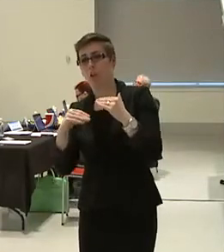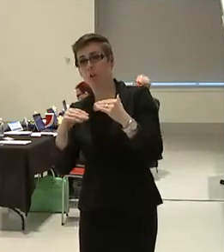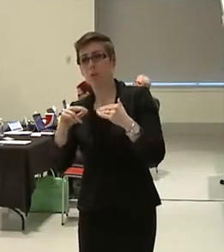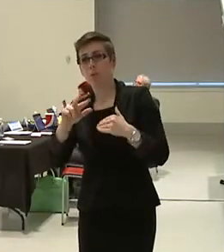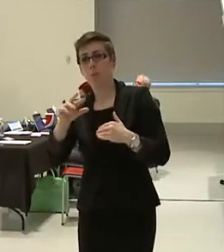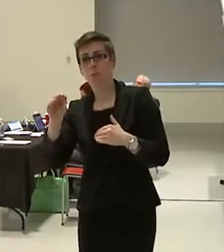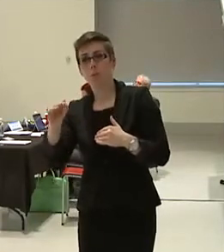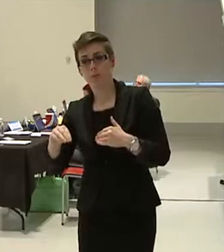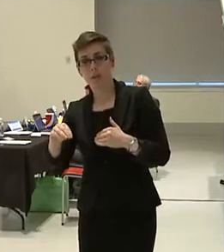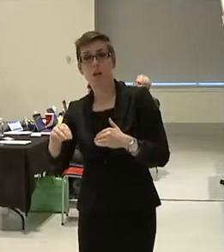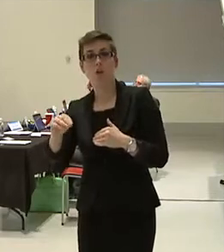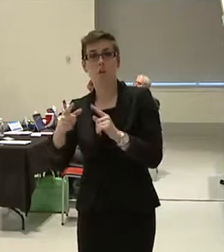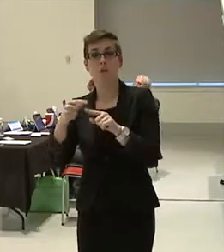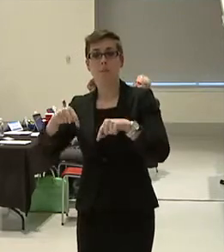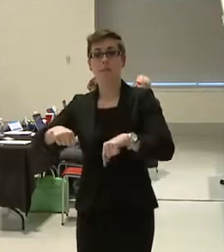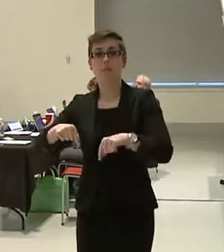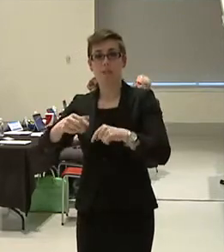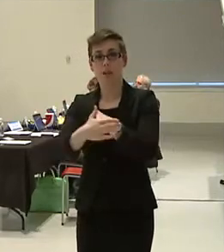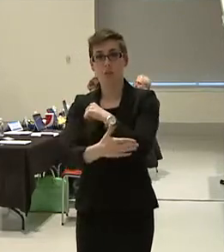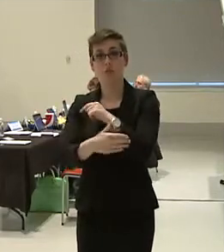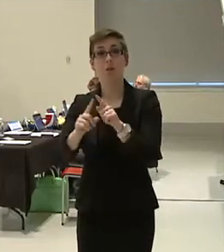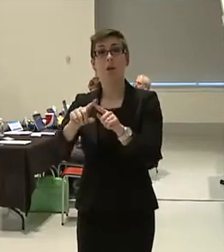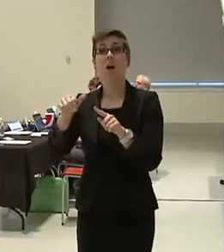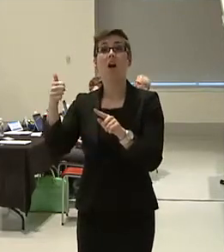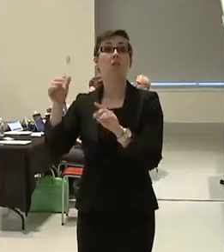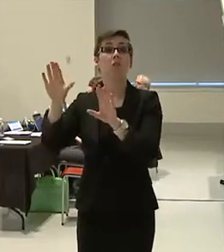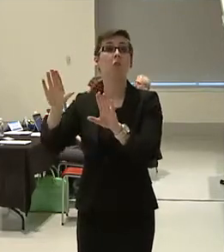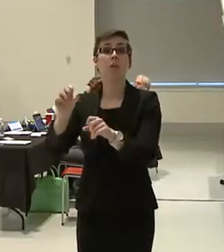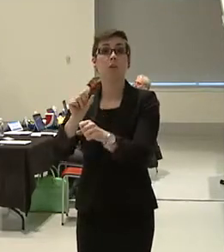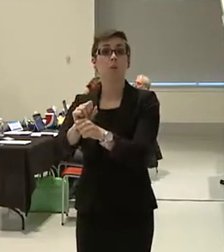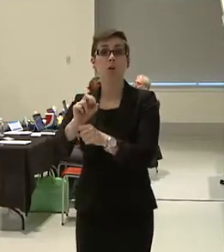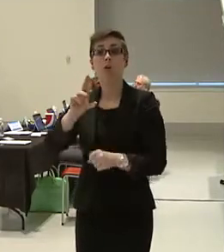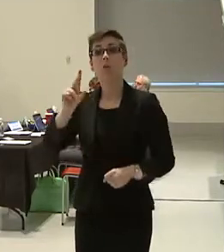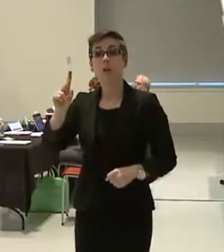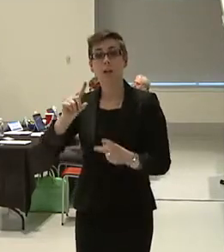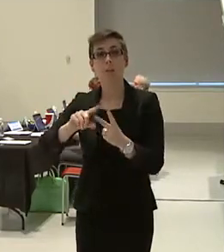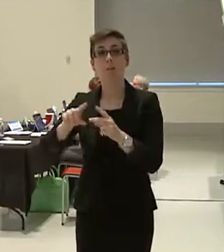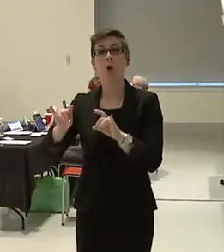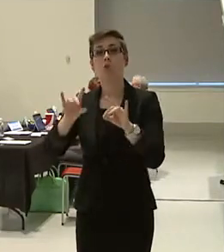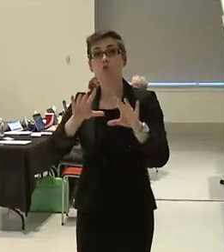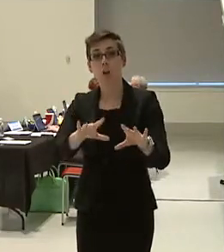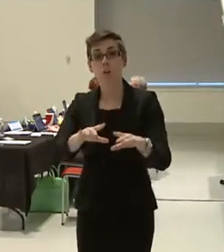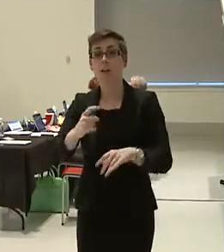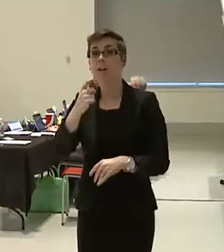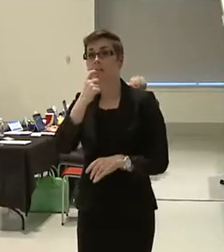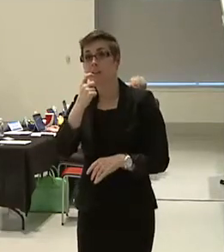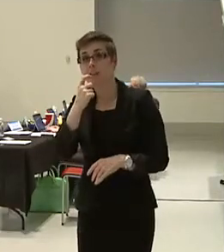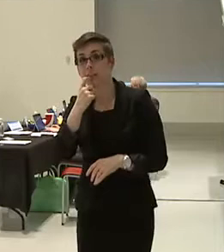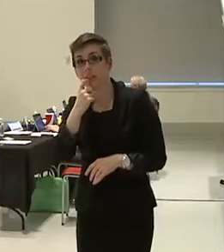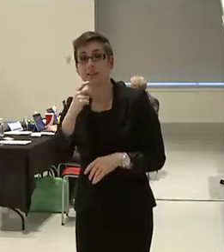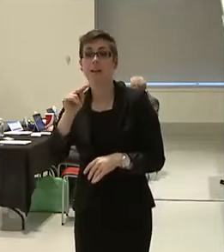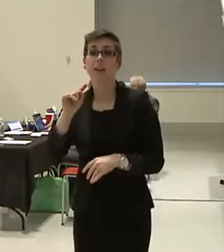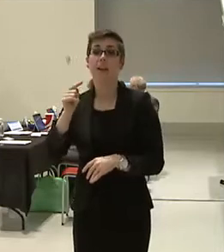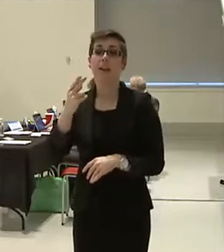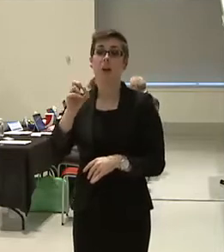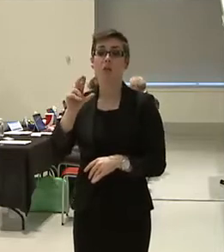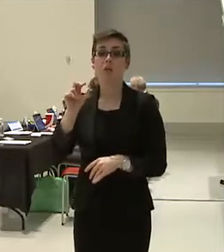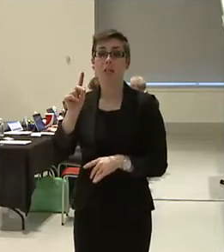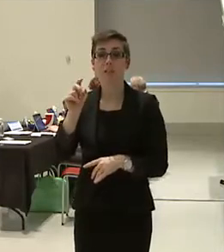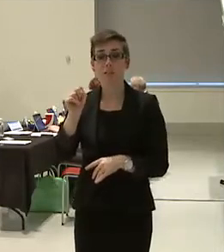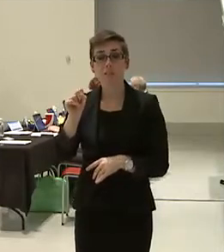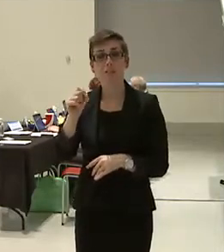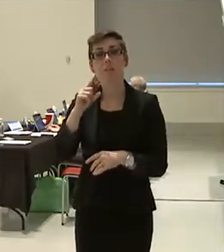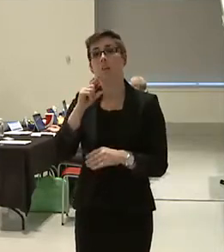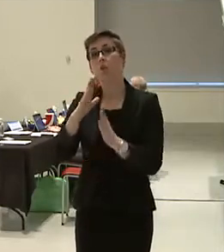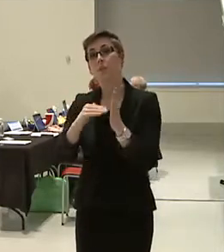country. The other great work is happening in the United Kingdom, Australia, Finland, Netherlands, New Zealand.